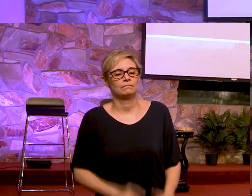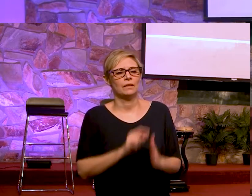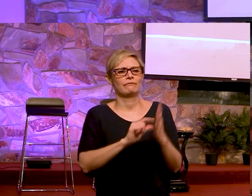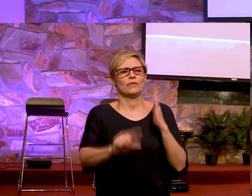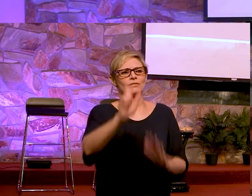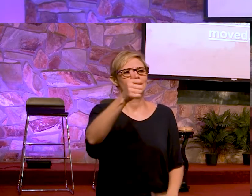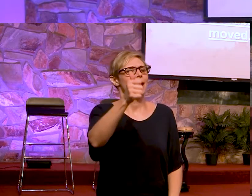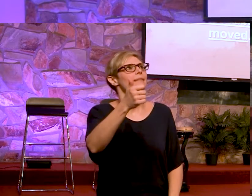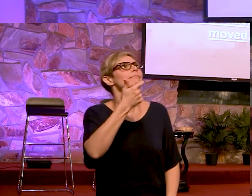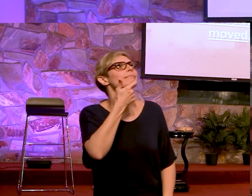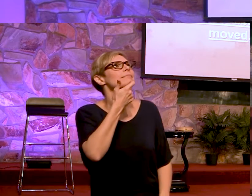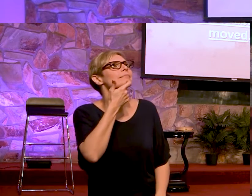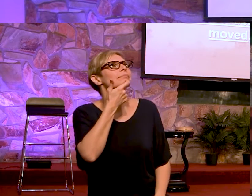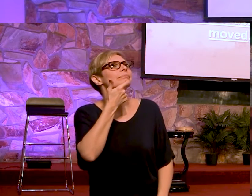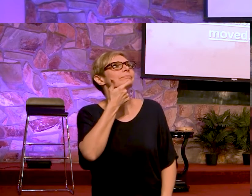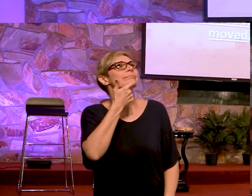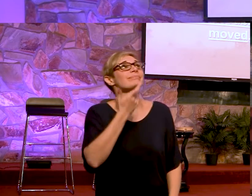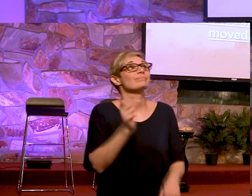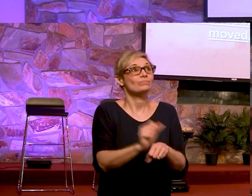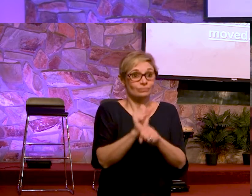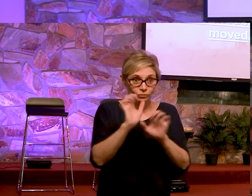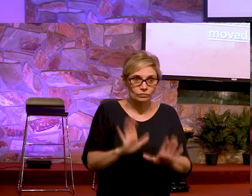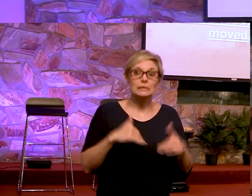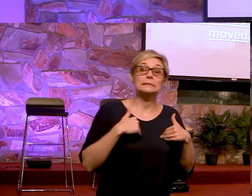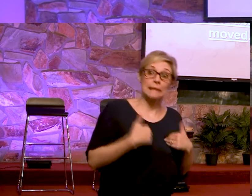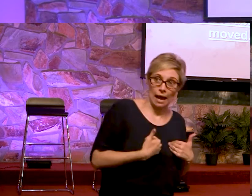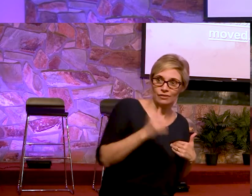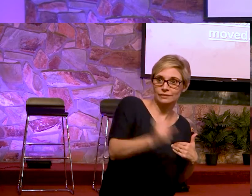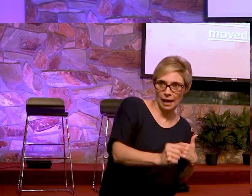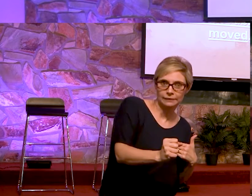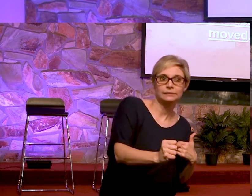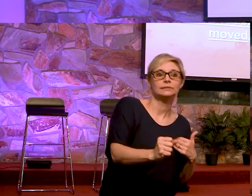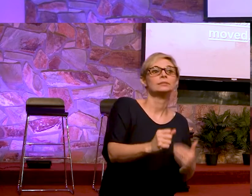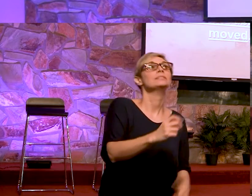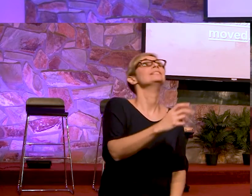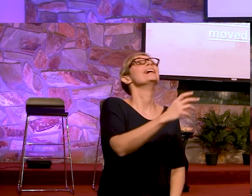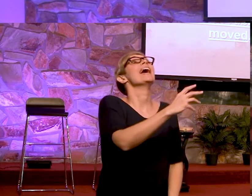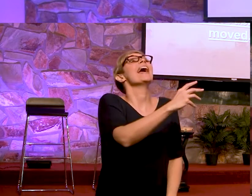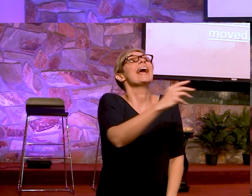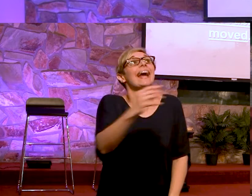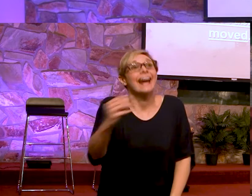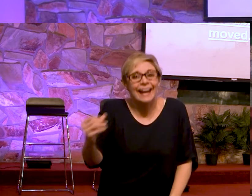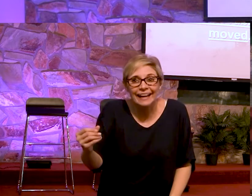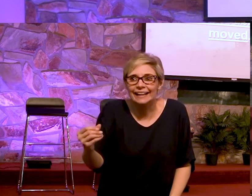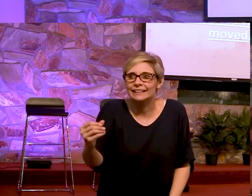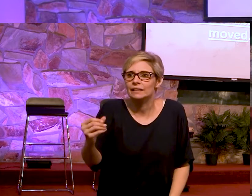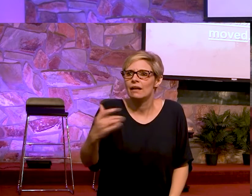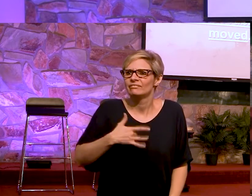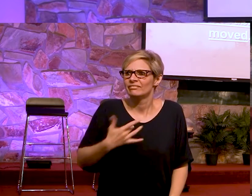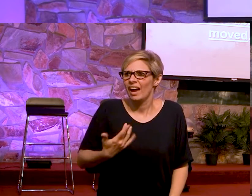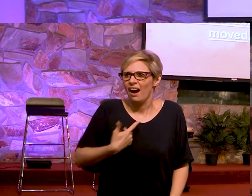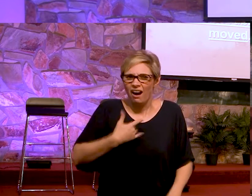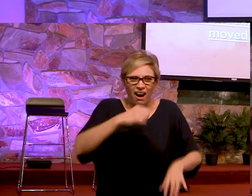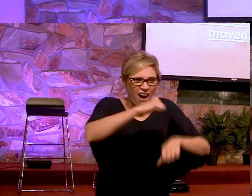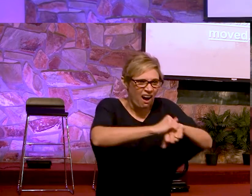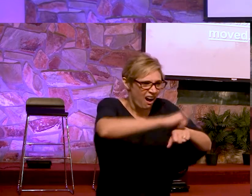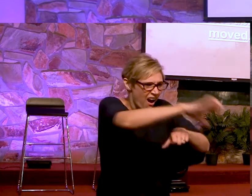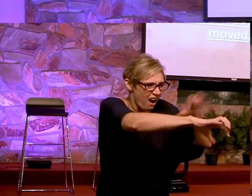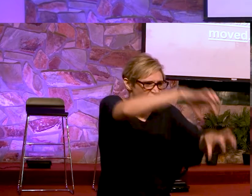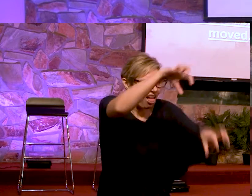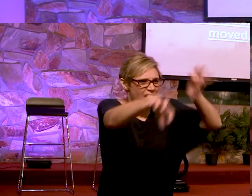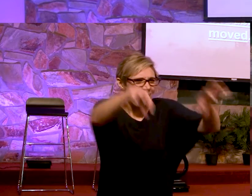10. The workers are getting tired, and there is so much